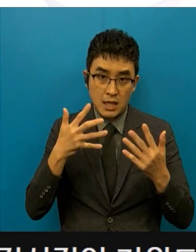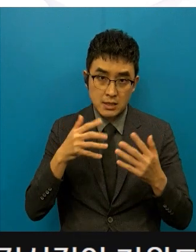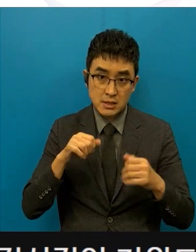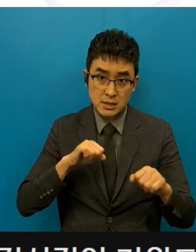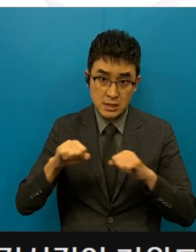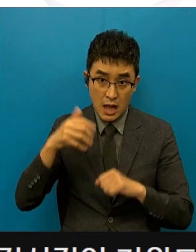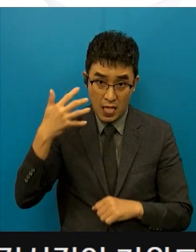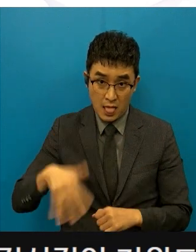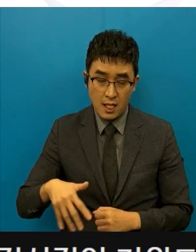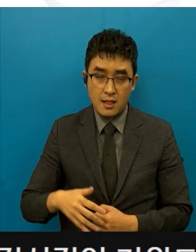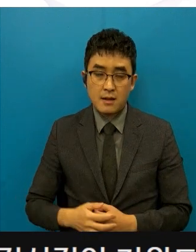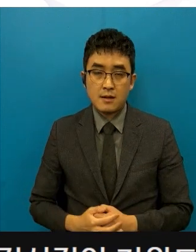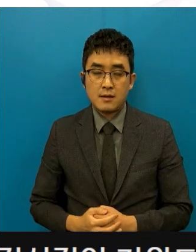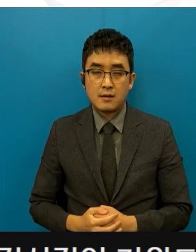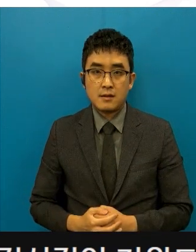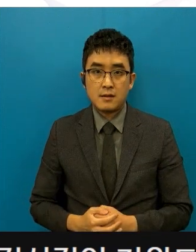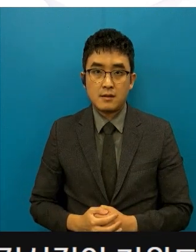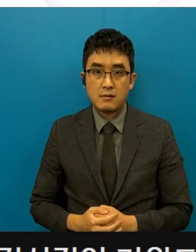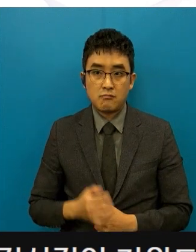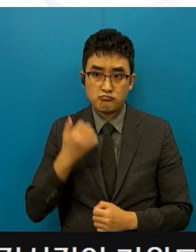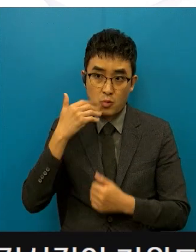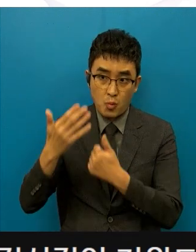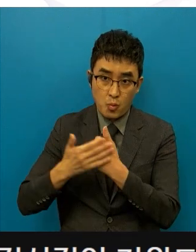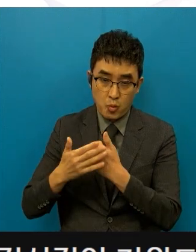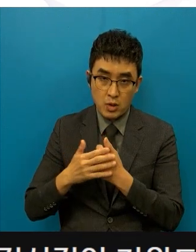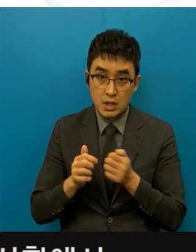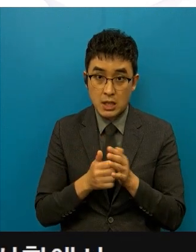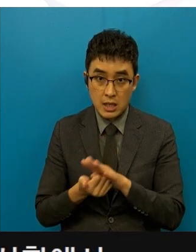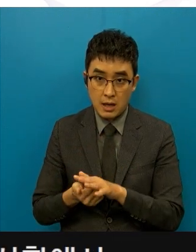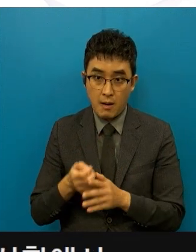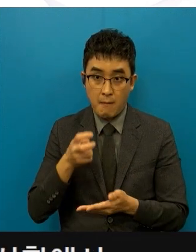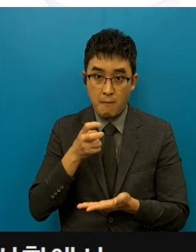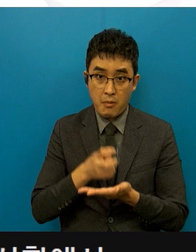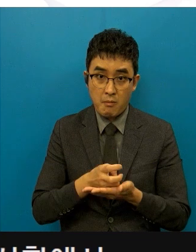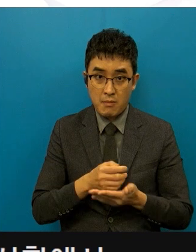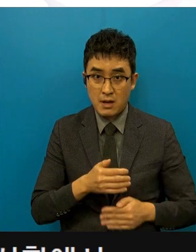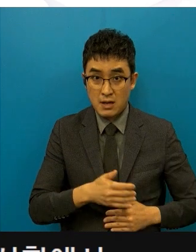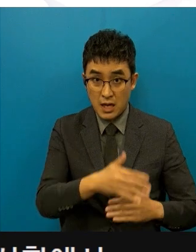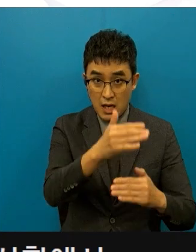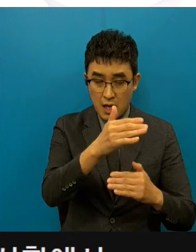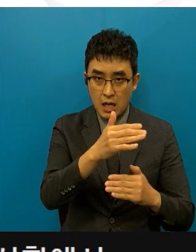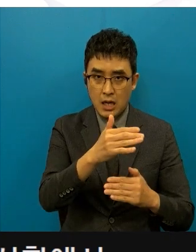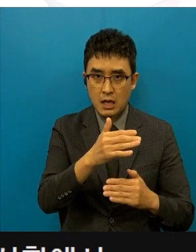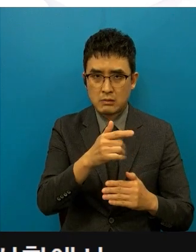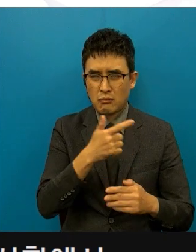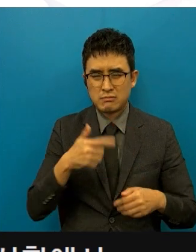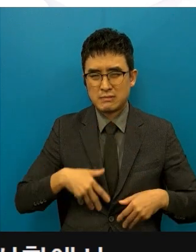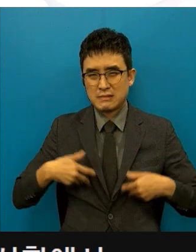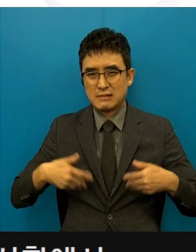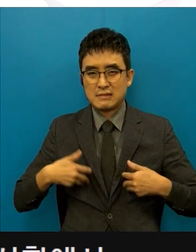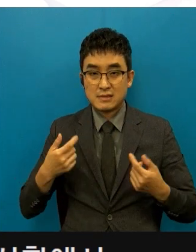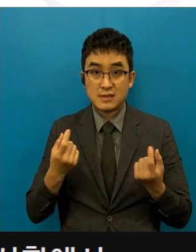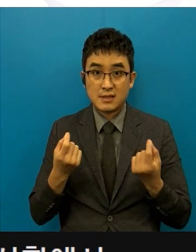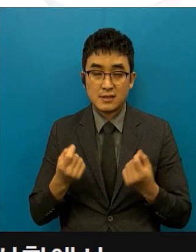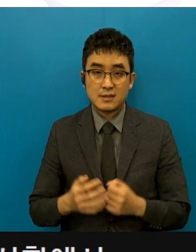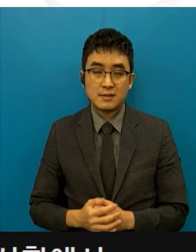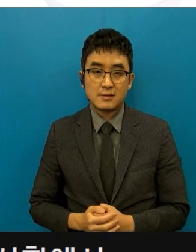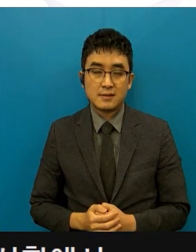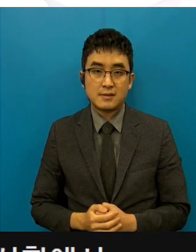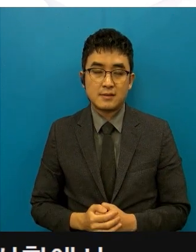implementation of the Life-Sustaining Treatment Decision Act has not even reached 5